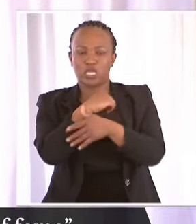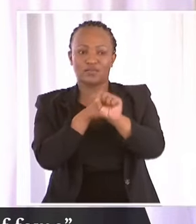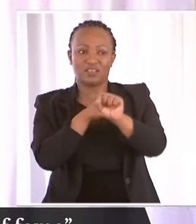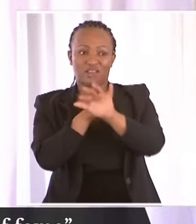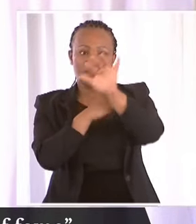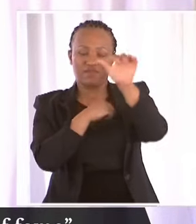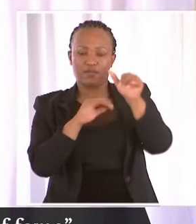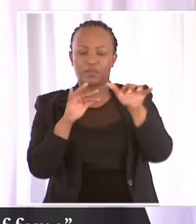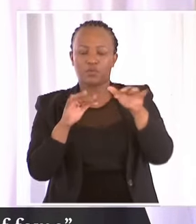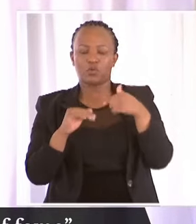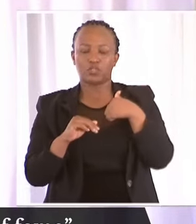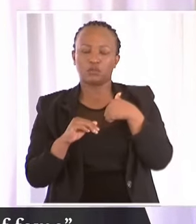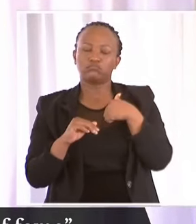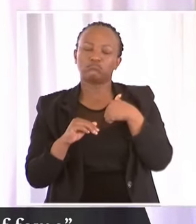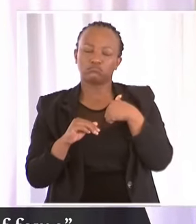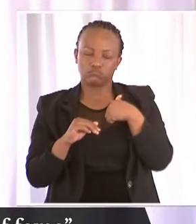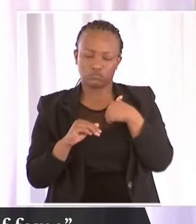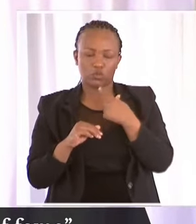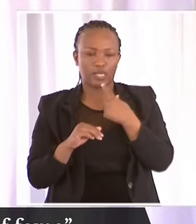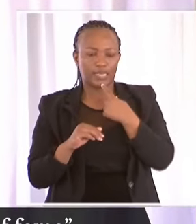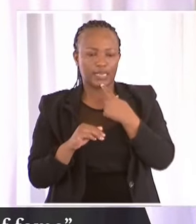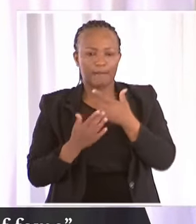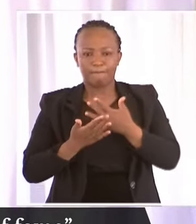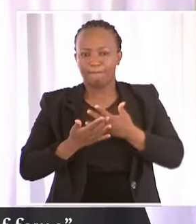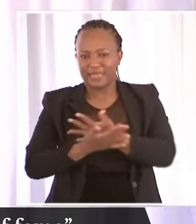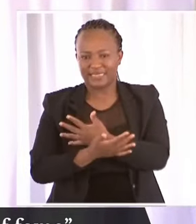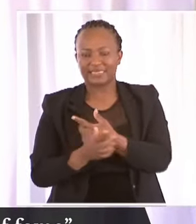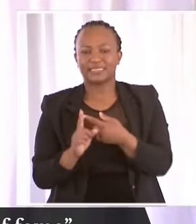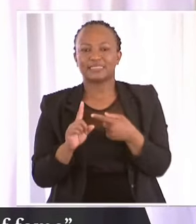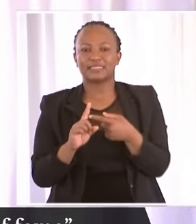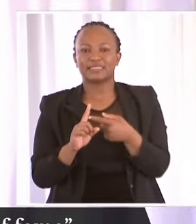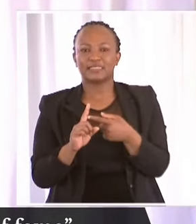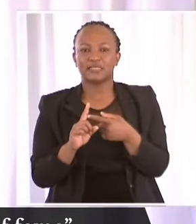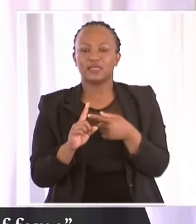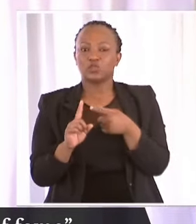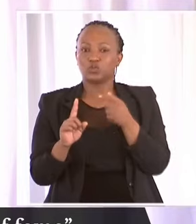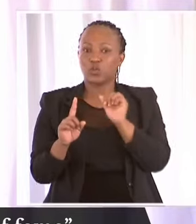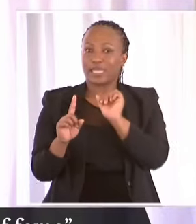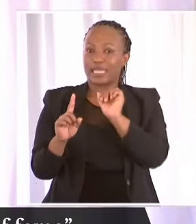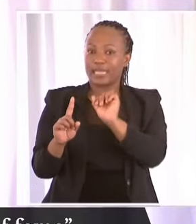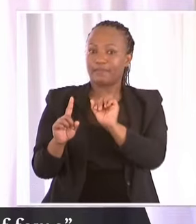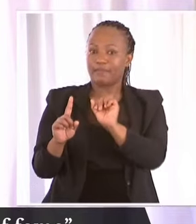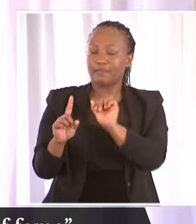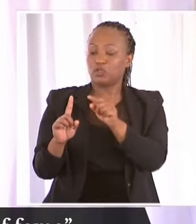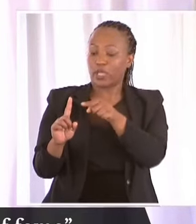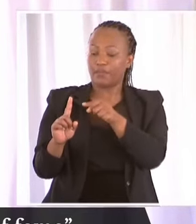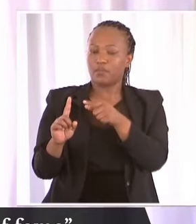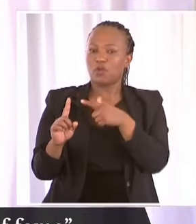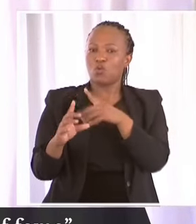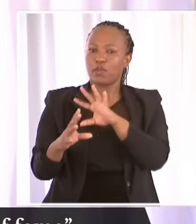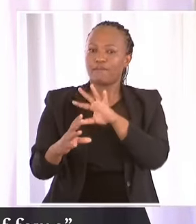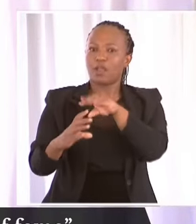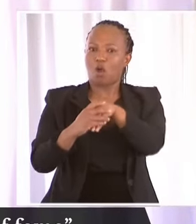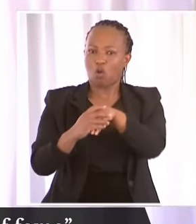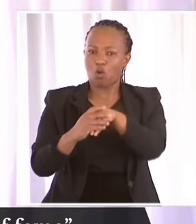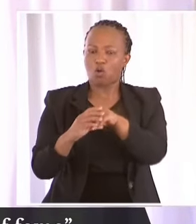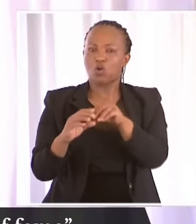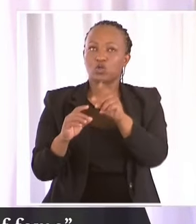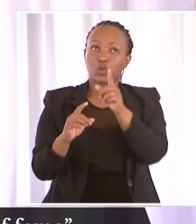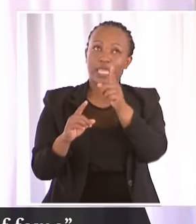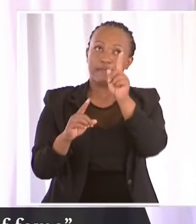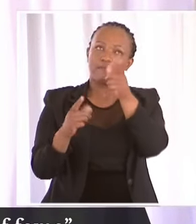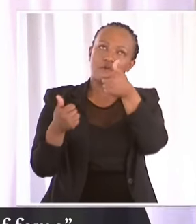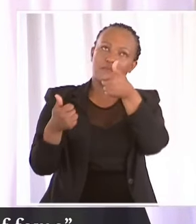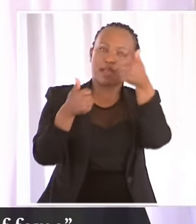he will be sorely missed. To him we belong, and to him we shall return. And we